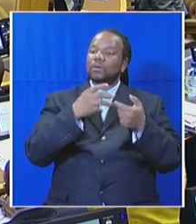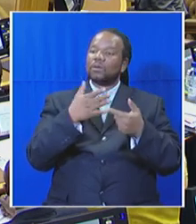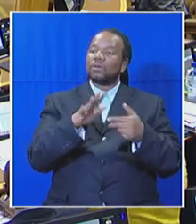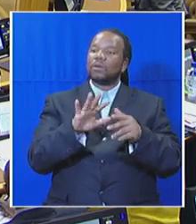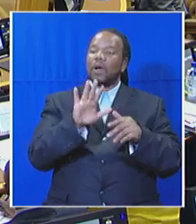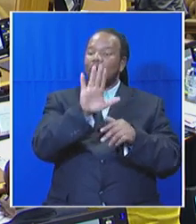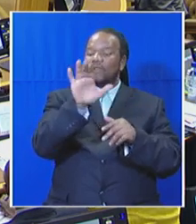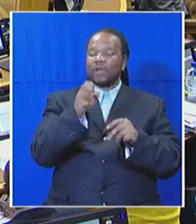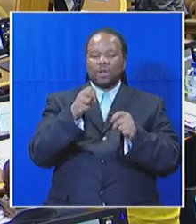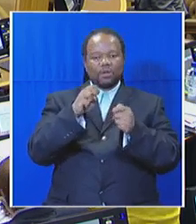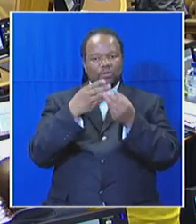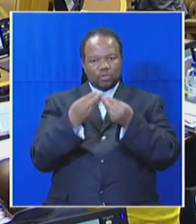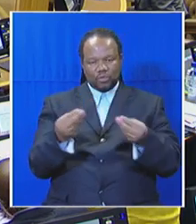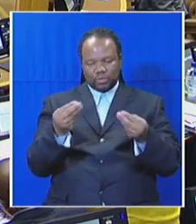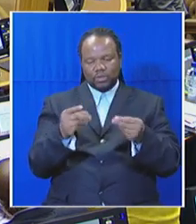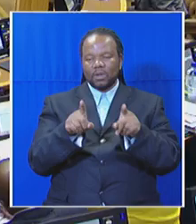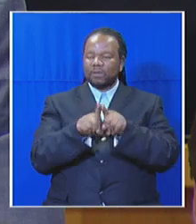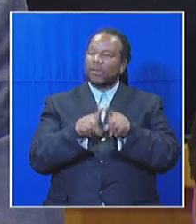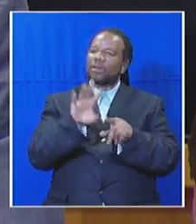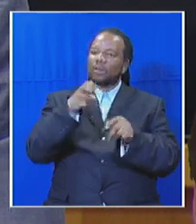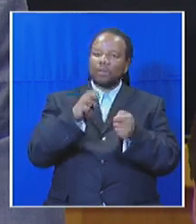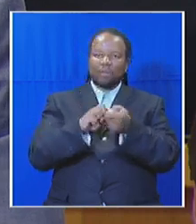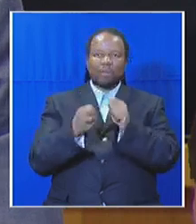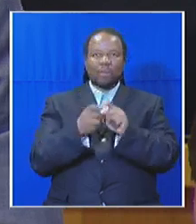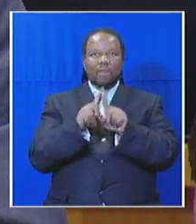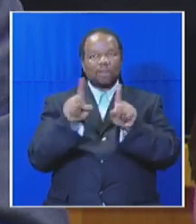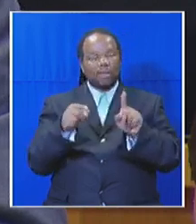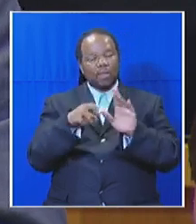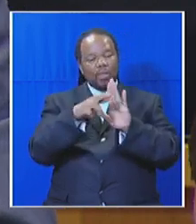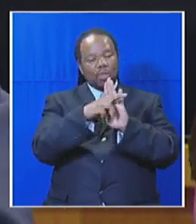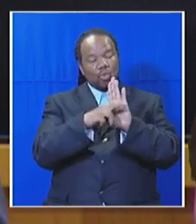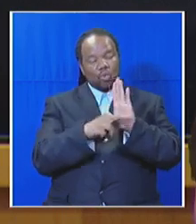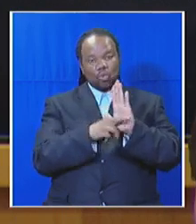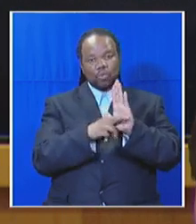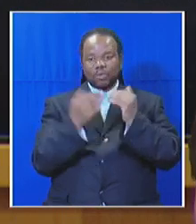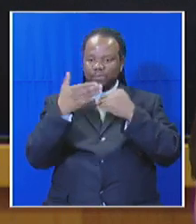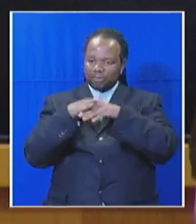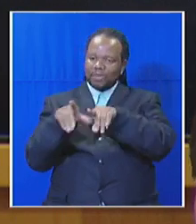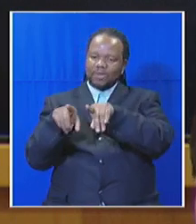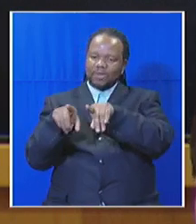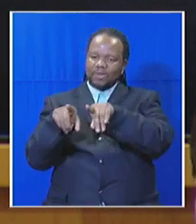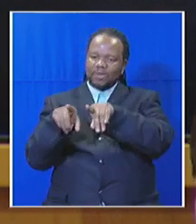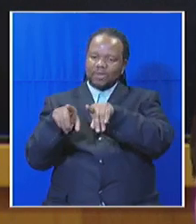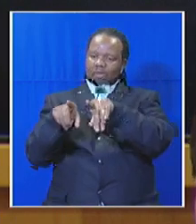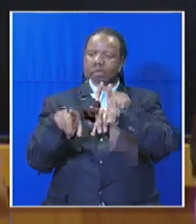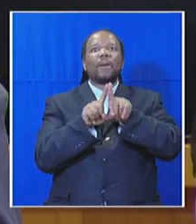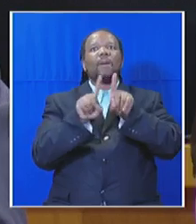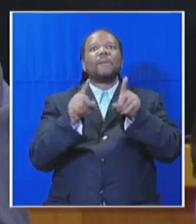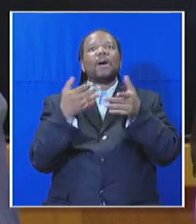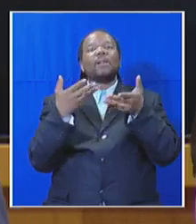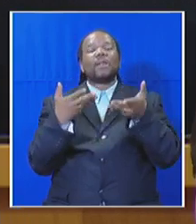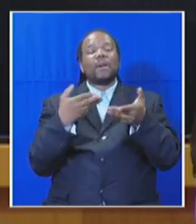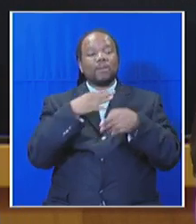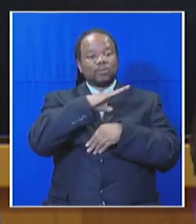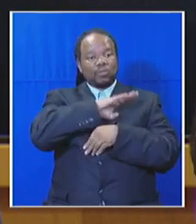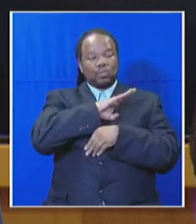about consistency and fairness in application of the rules. We are observing political